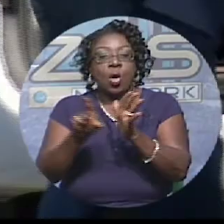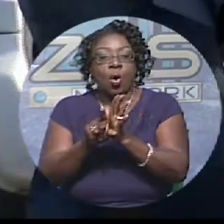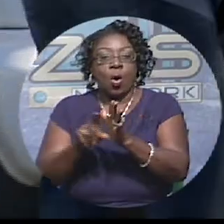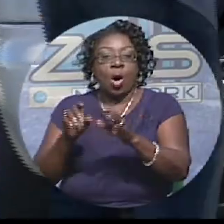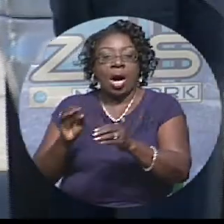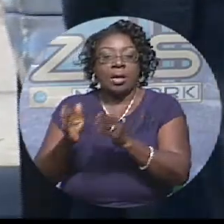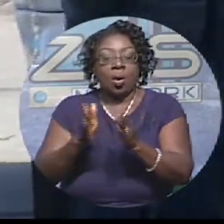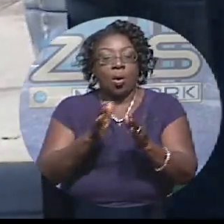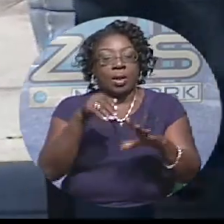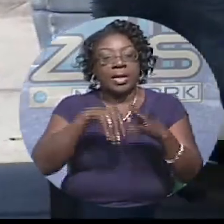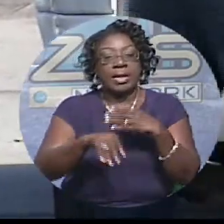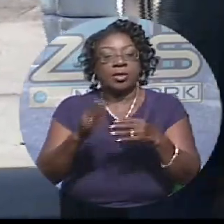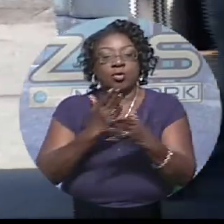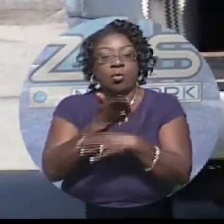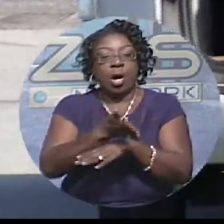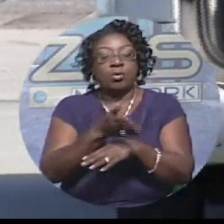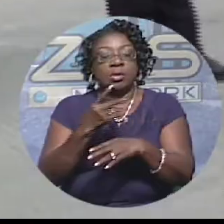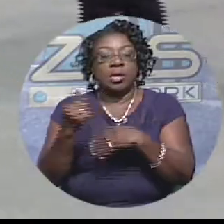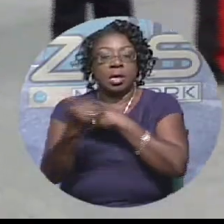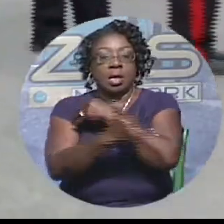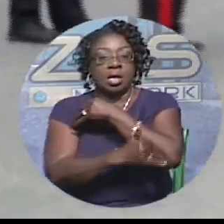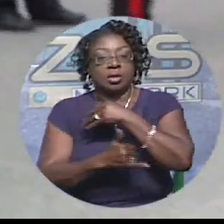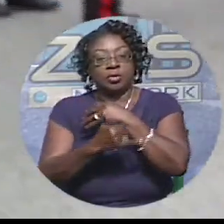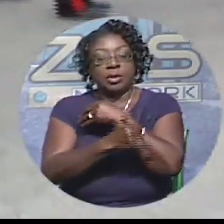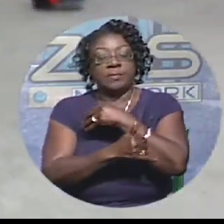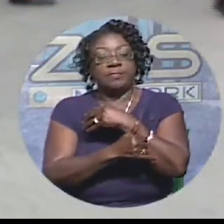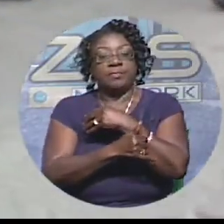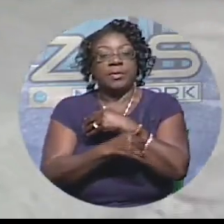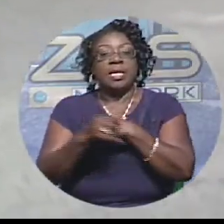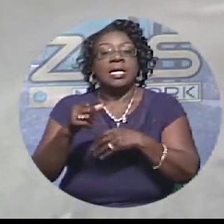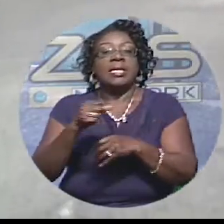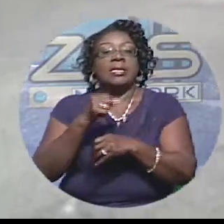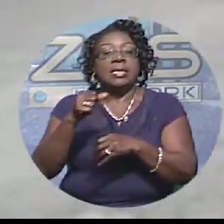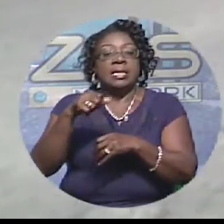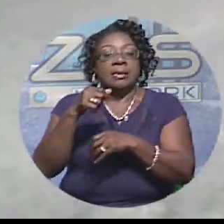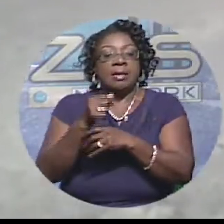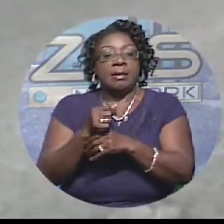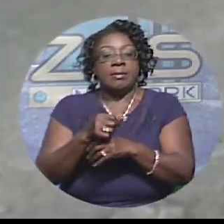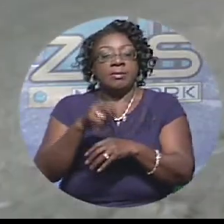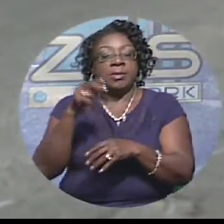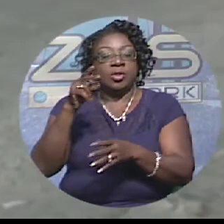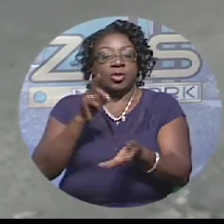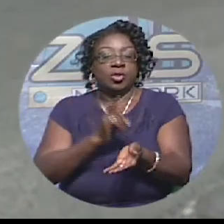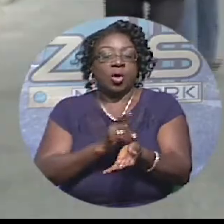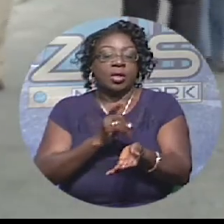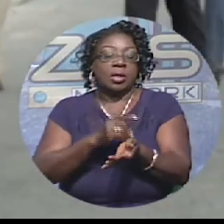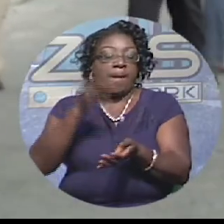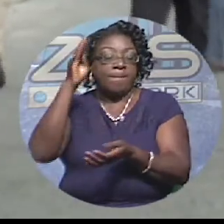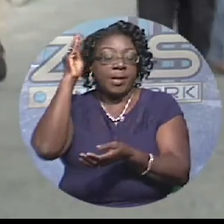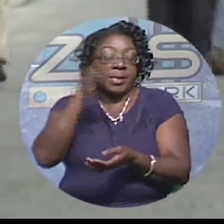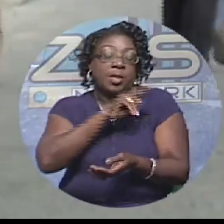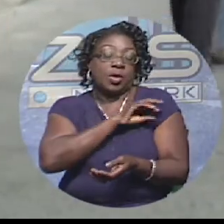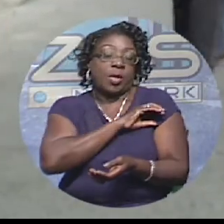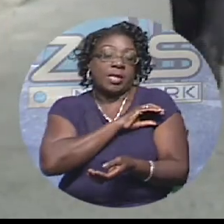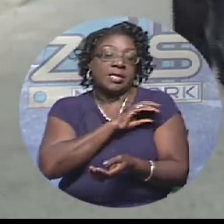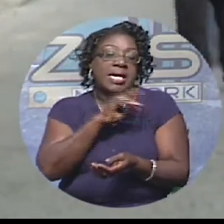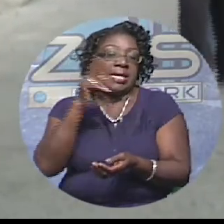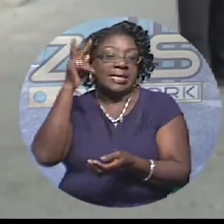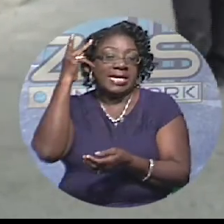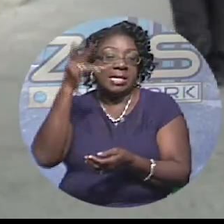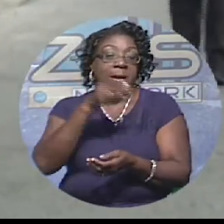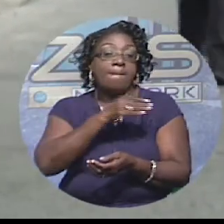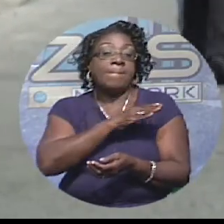the Honorable Dr. Bernard Nottage, and Minister of State, Senator the Honorable Keith Bell, are pleased with the recent reduction in crime.